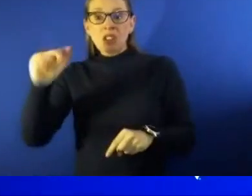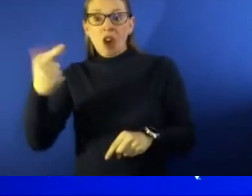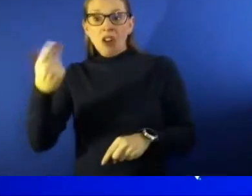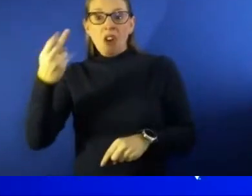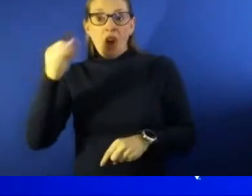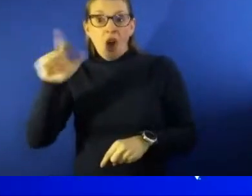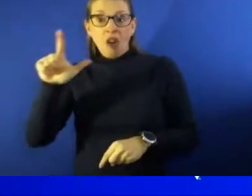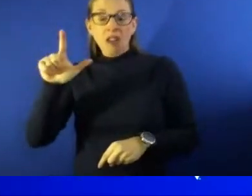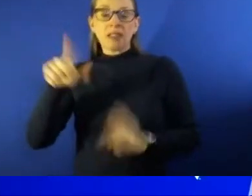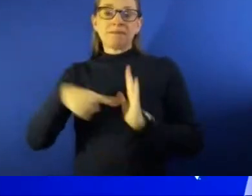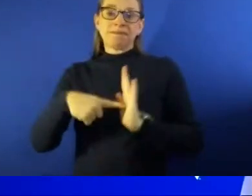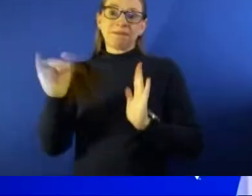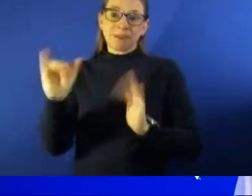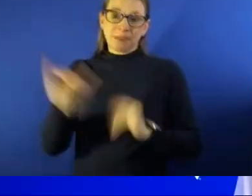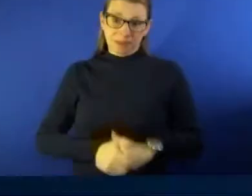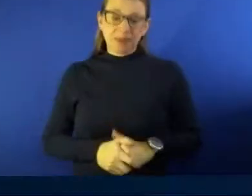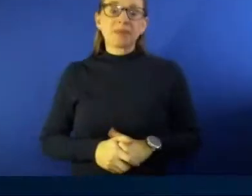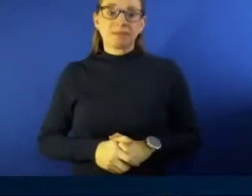aspects as well.